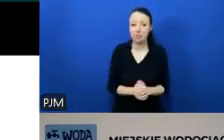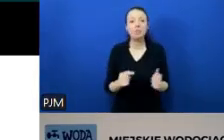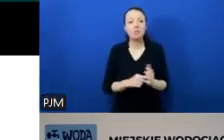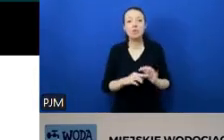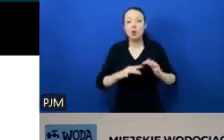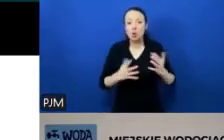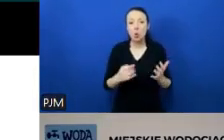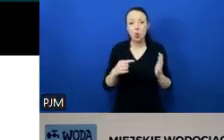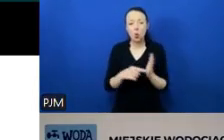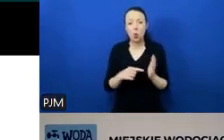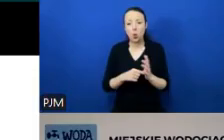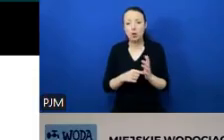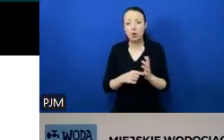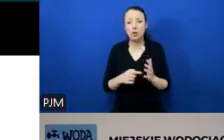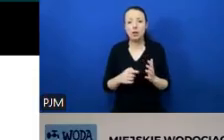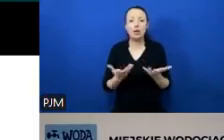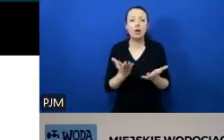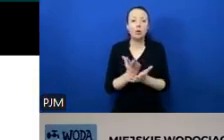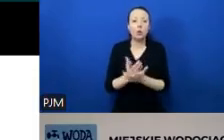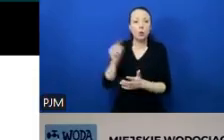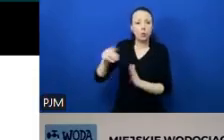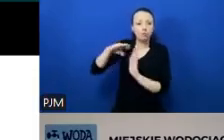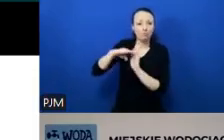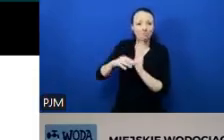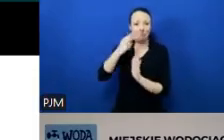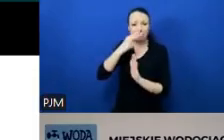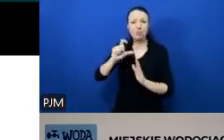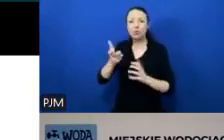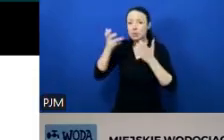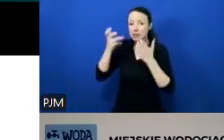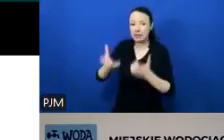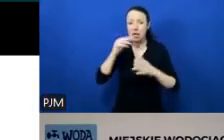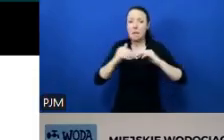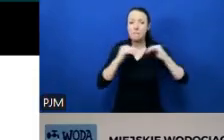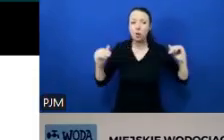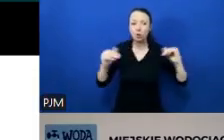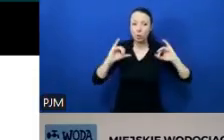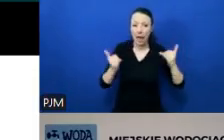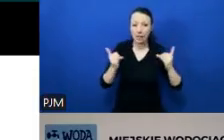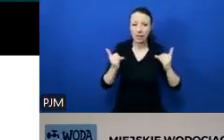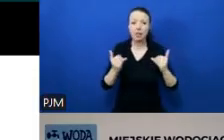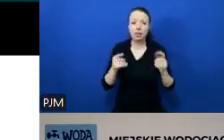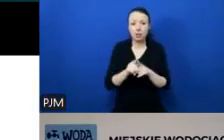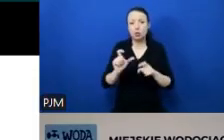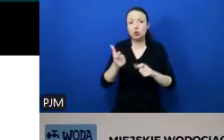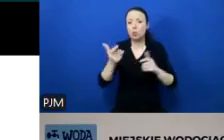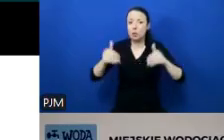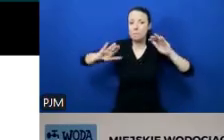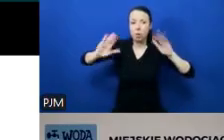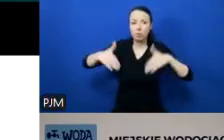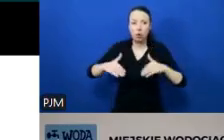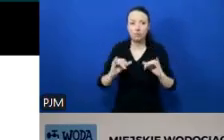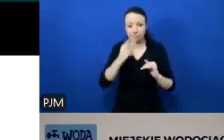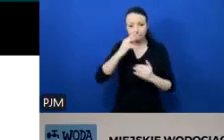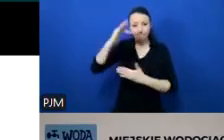And this is specified by the Polish European norm that speaks of